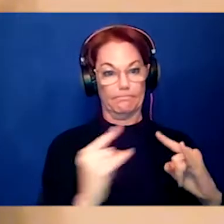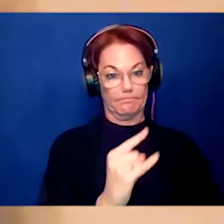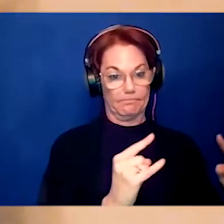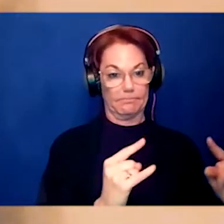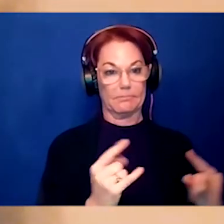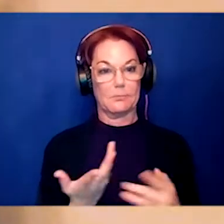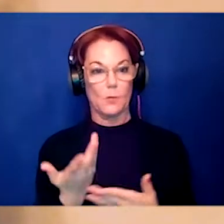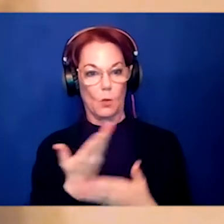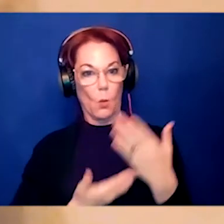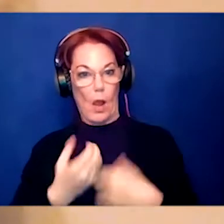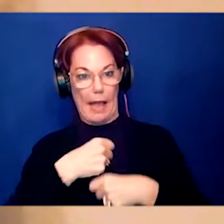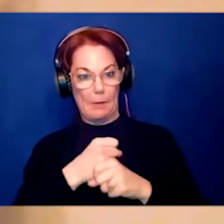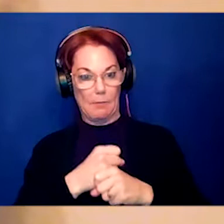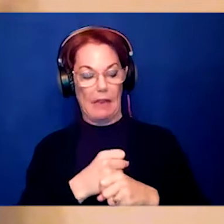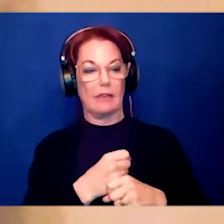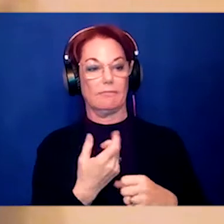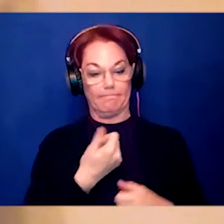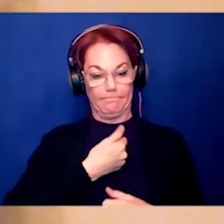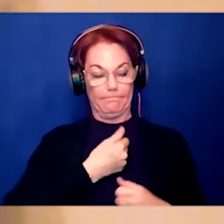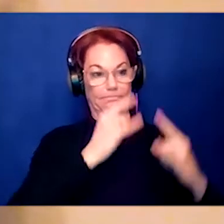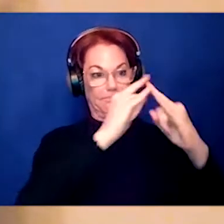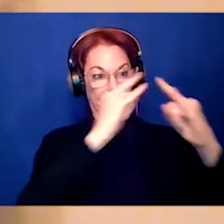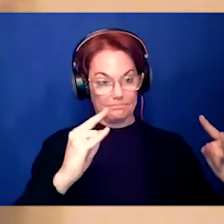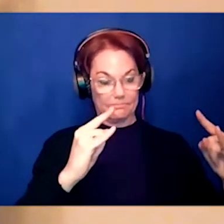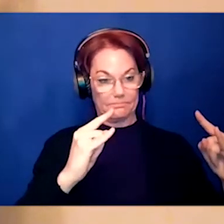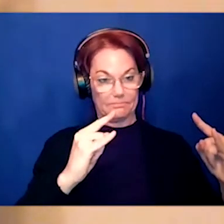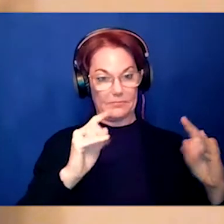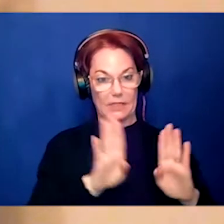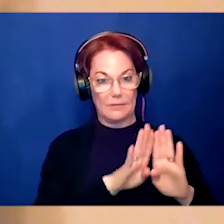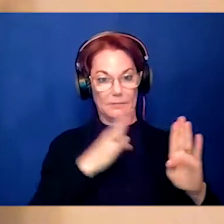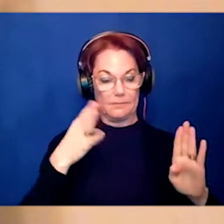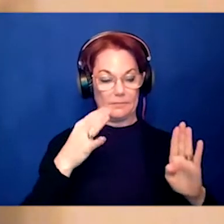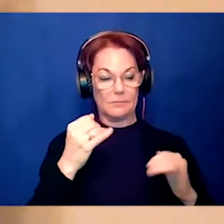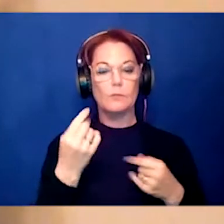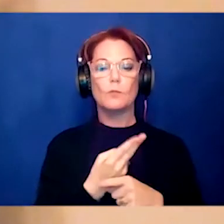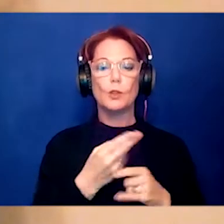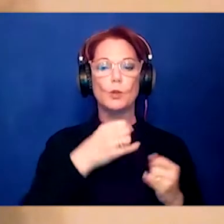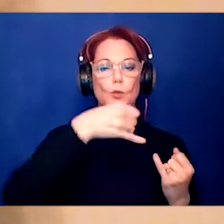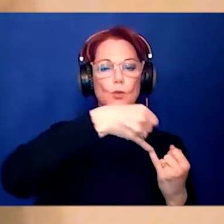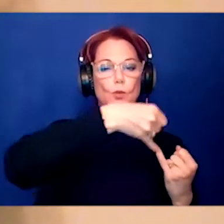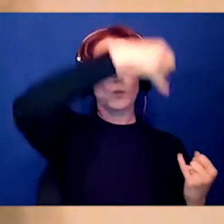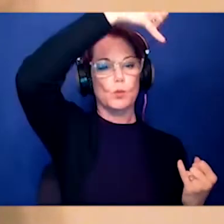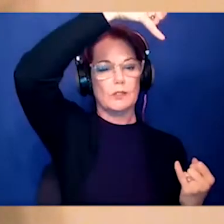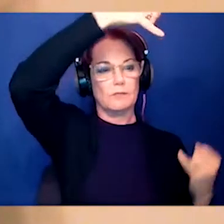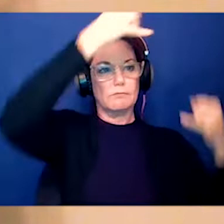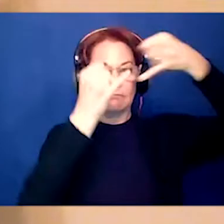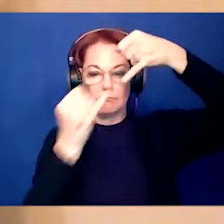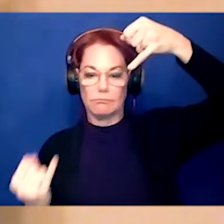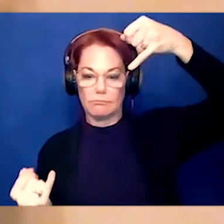a handmade brick structure with a tent as a door, then a home with a swinging tiny door with the UN